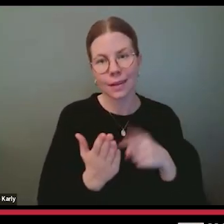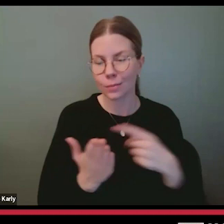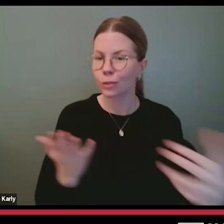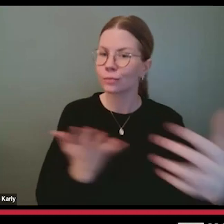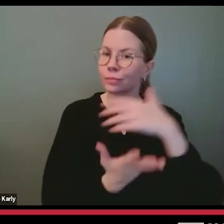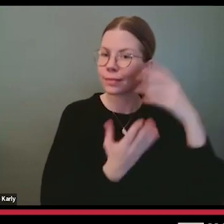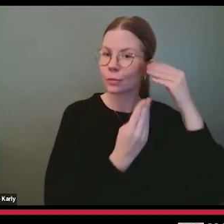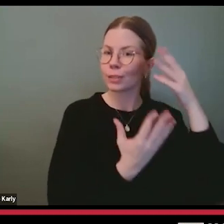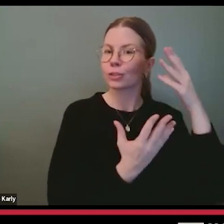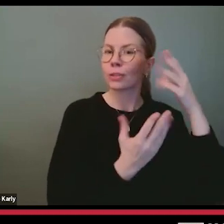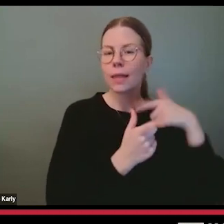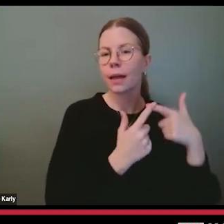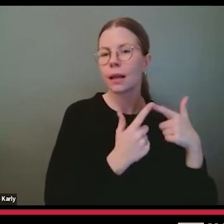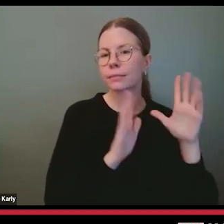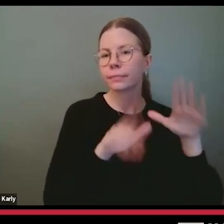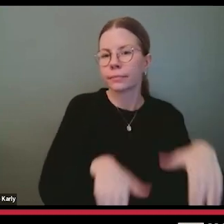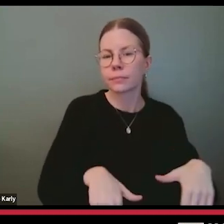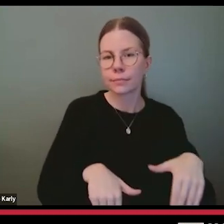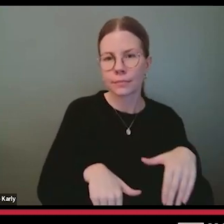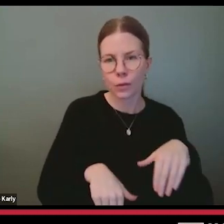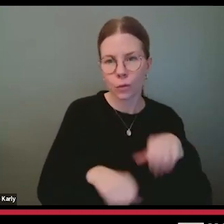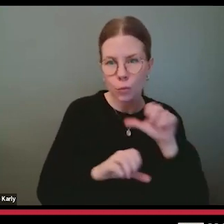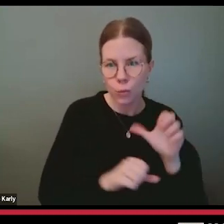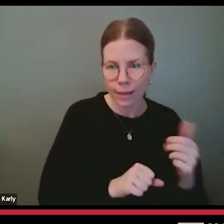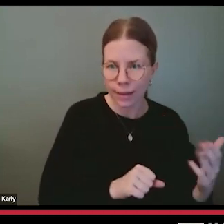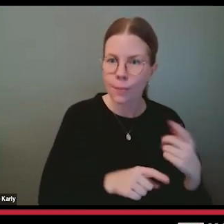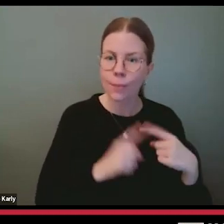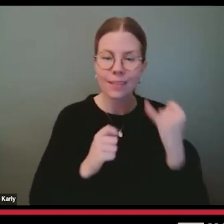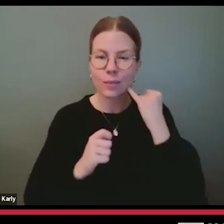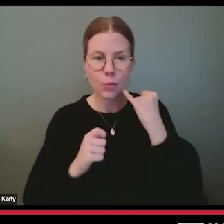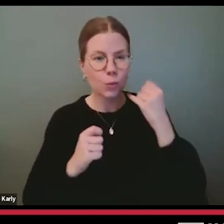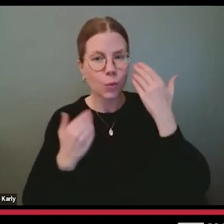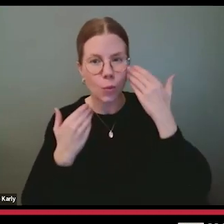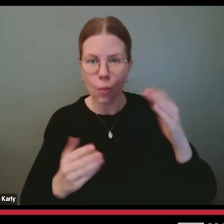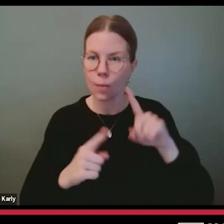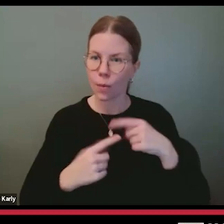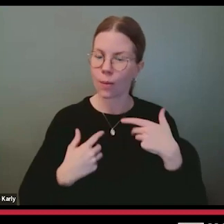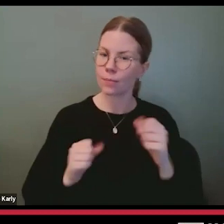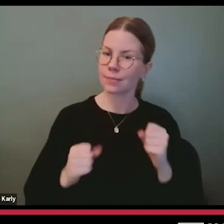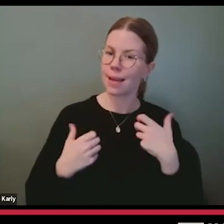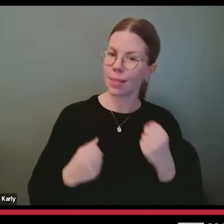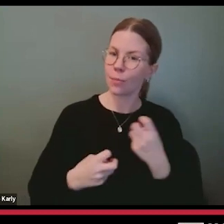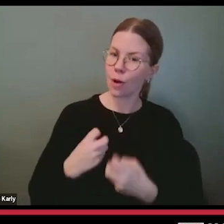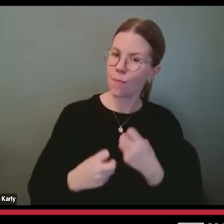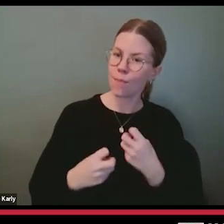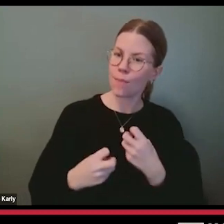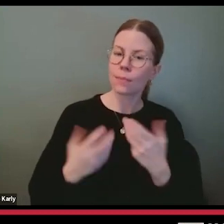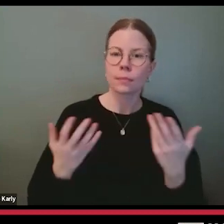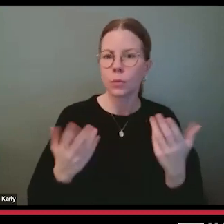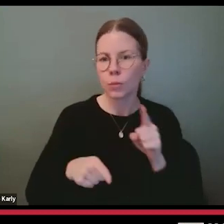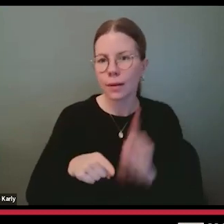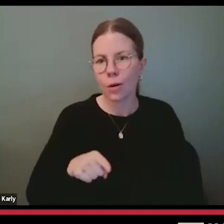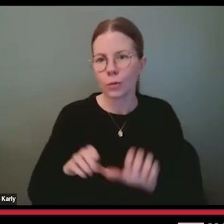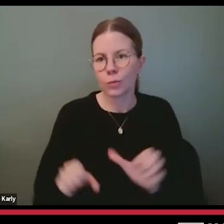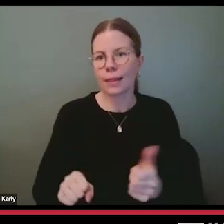can't deal with a health problem at all if you don't know about it. And so I think, to me, that has a